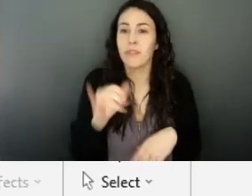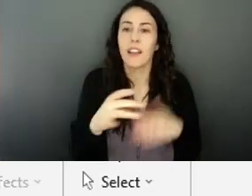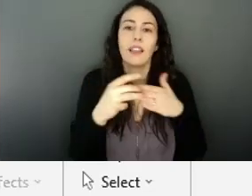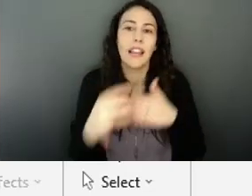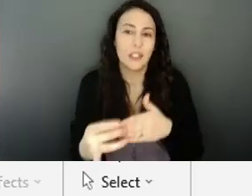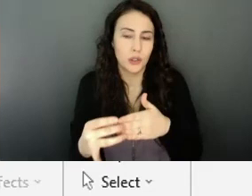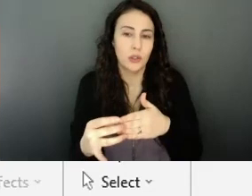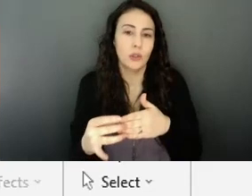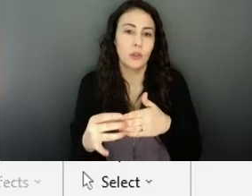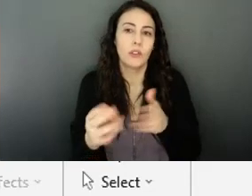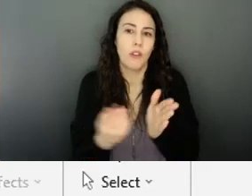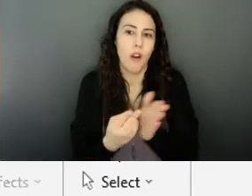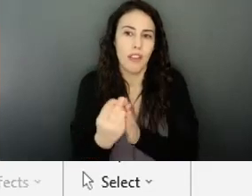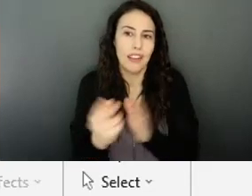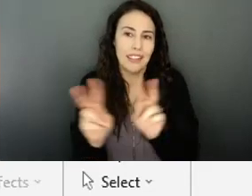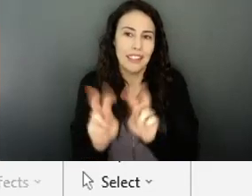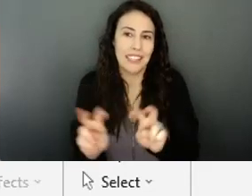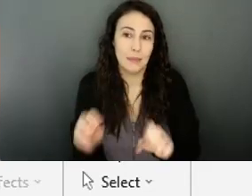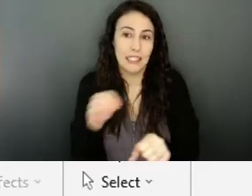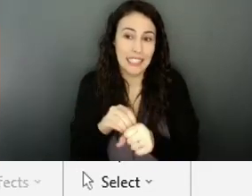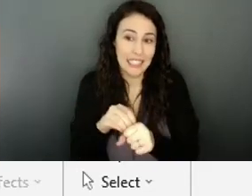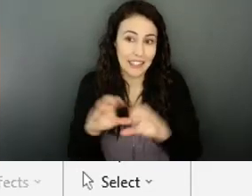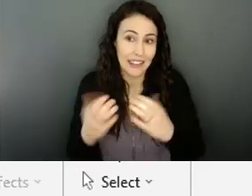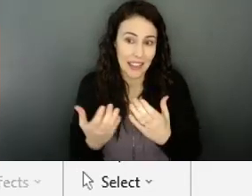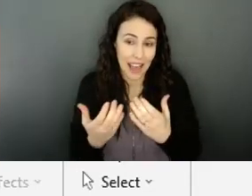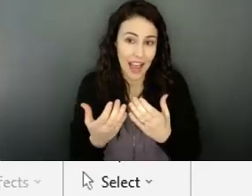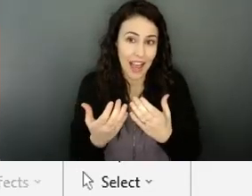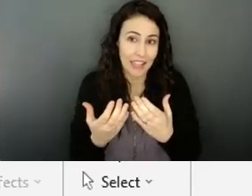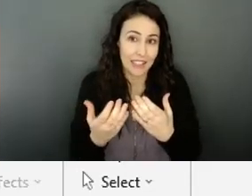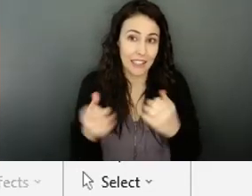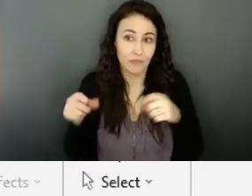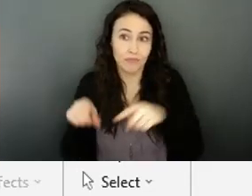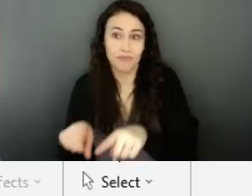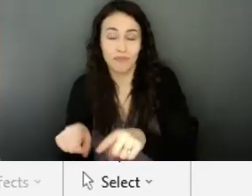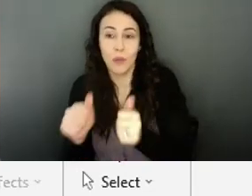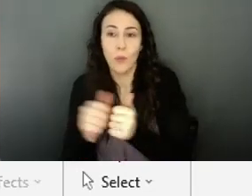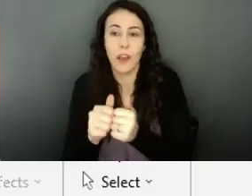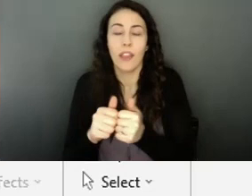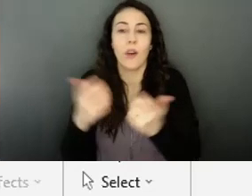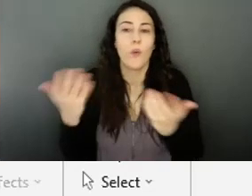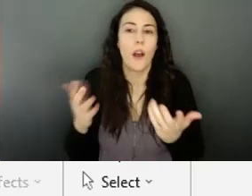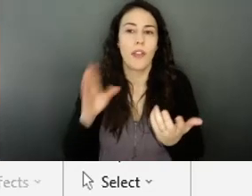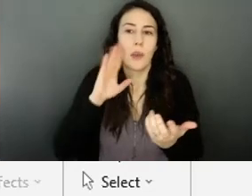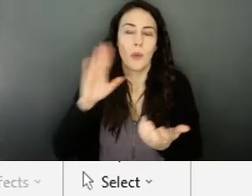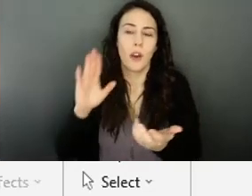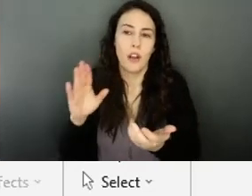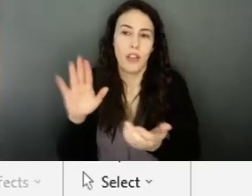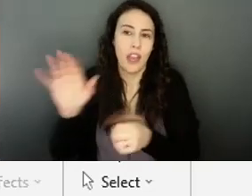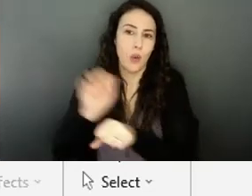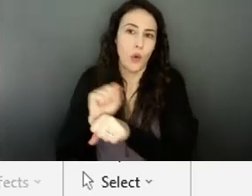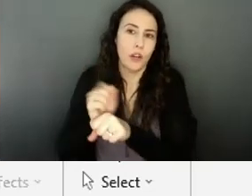in the class, aligned with what they will need to do in their professions or in their